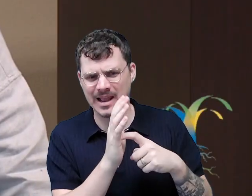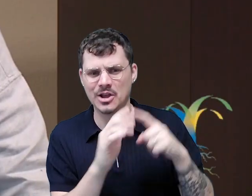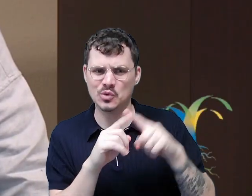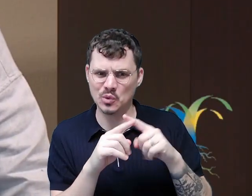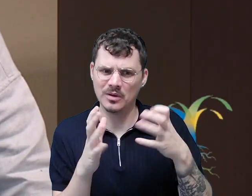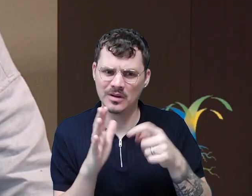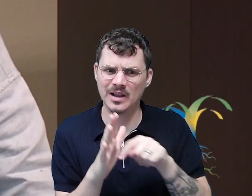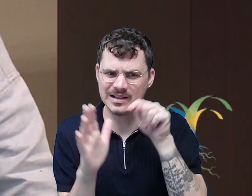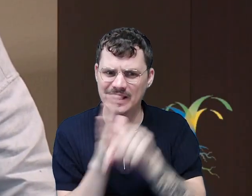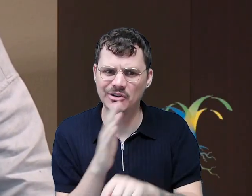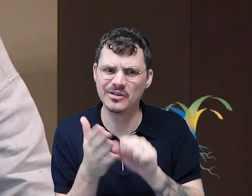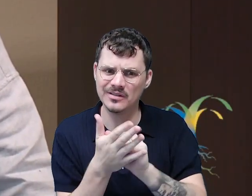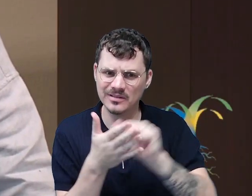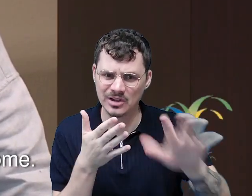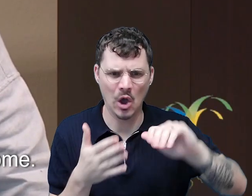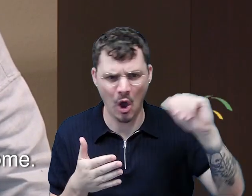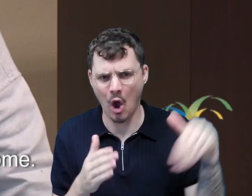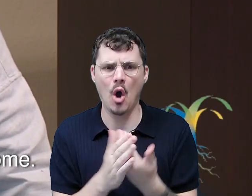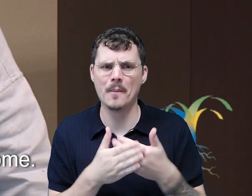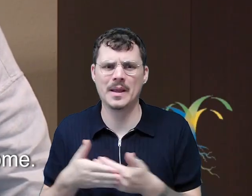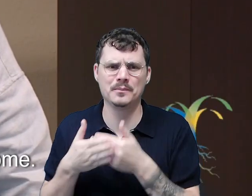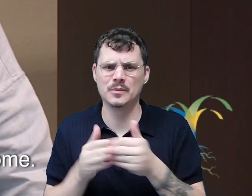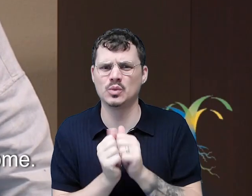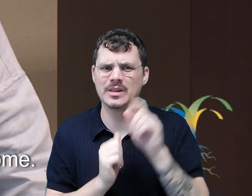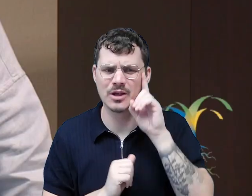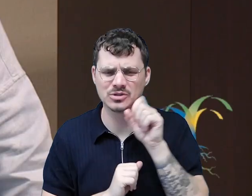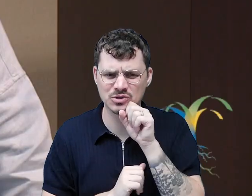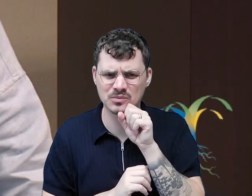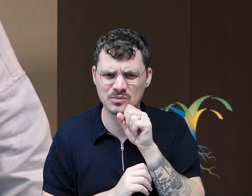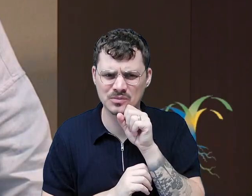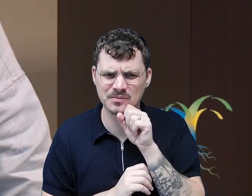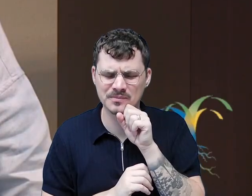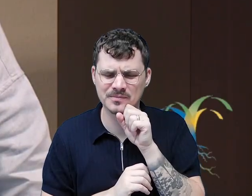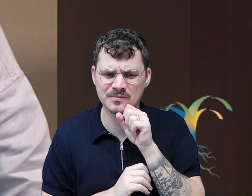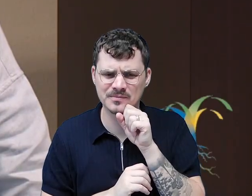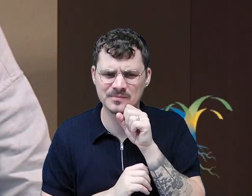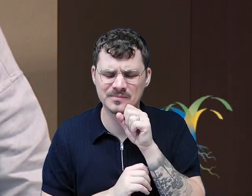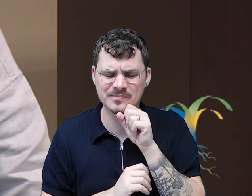mandate to kill all the babies with Down syndrome